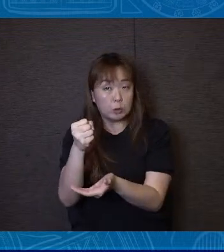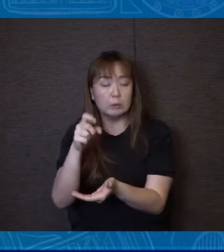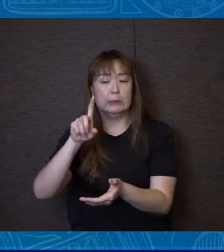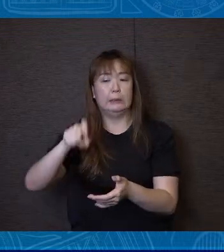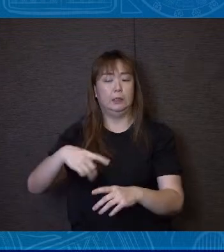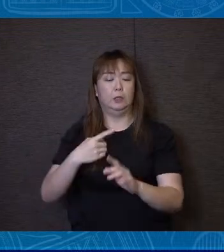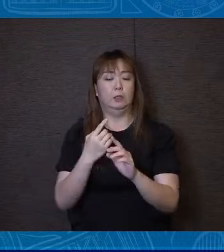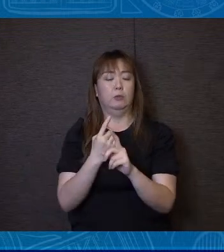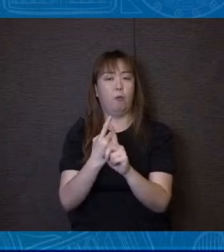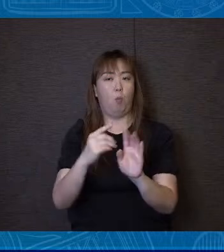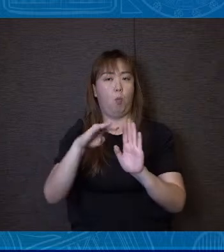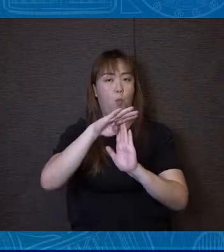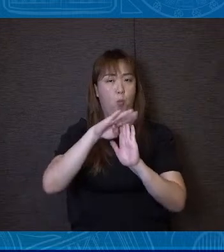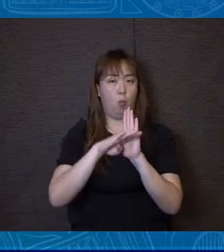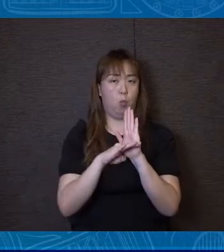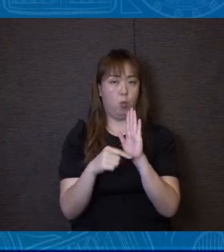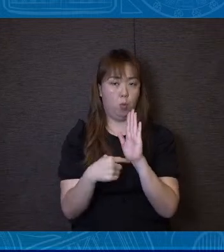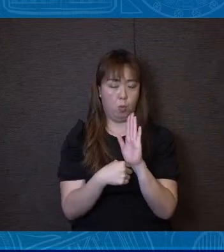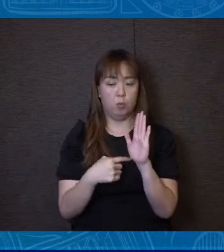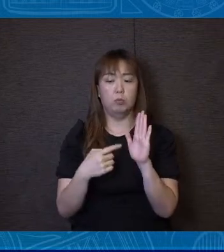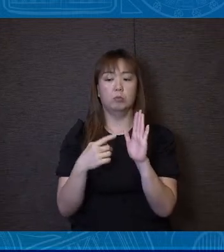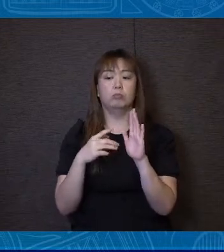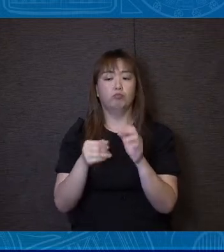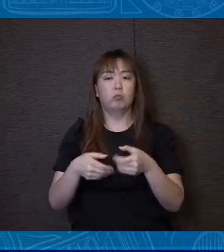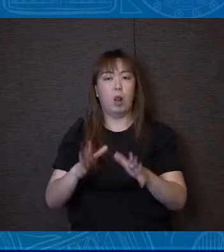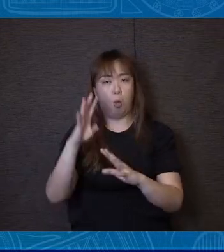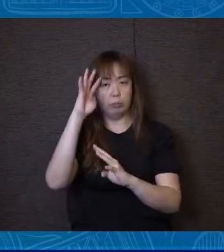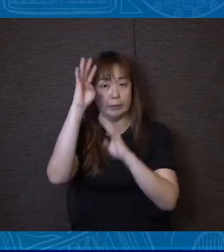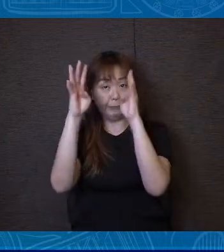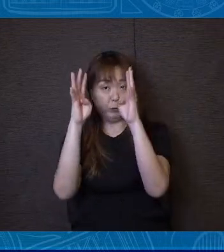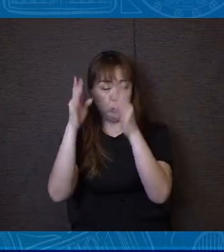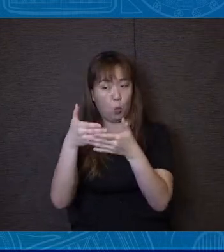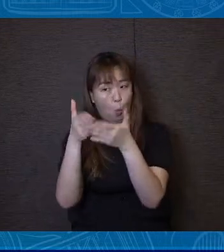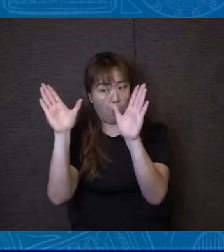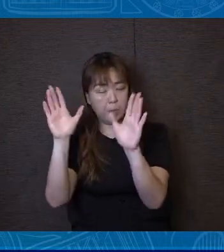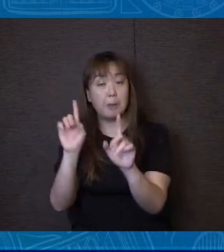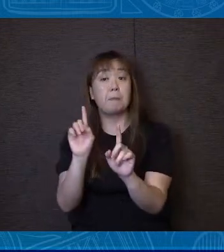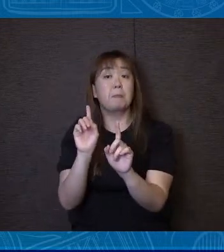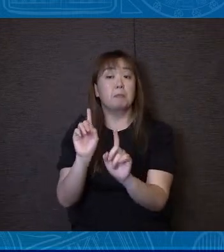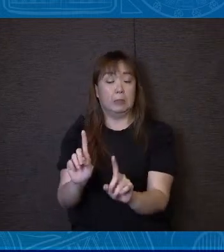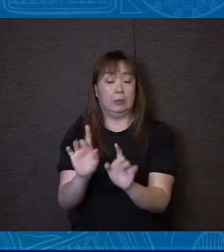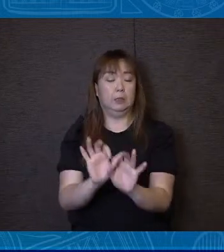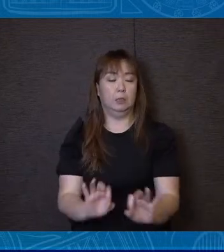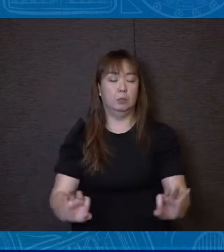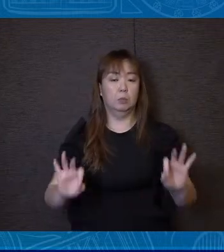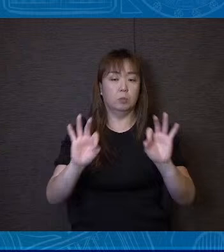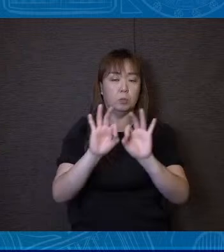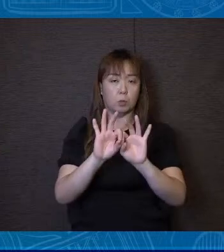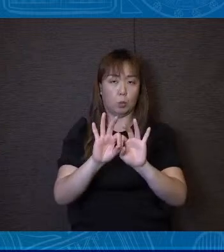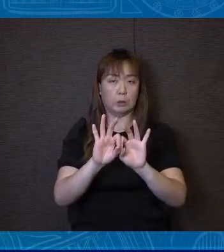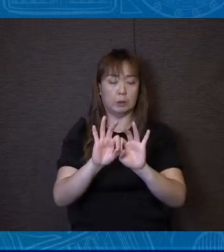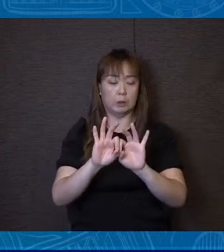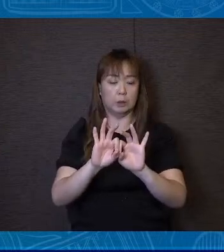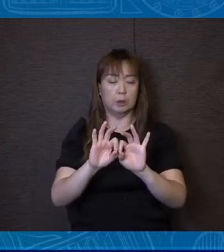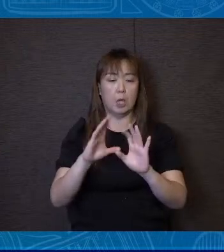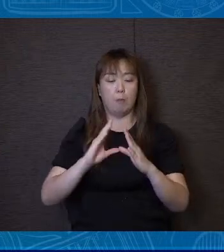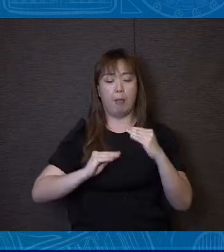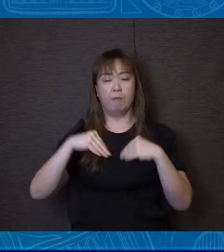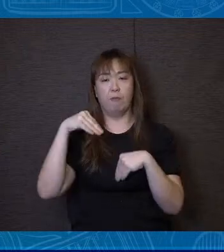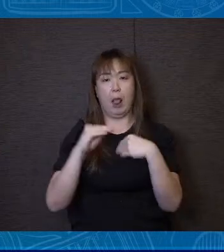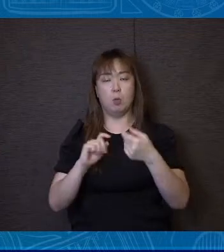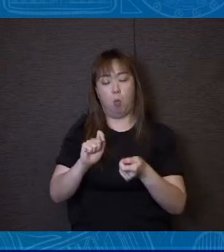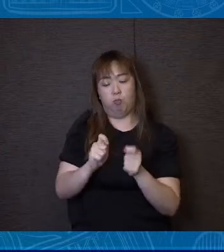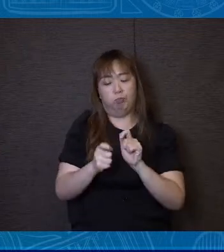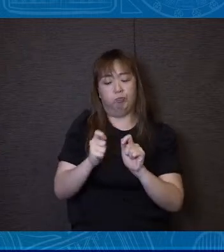regulation that allows for innovation. But also, most important, we need to adapt the